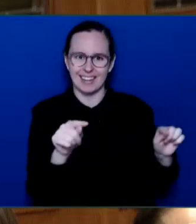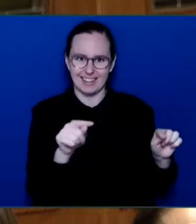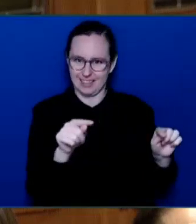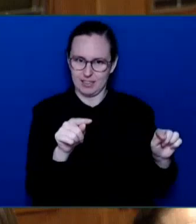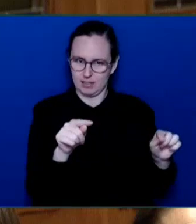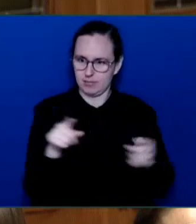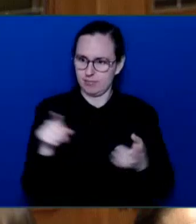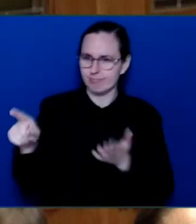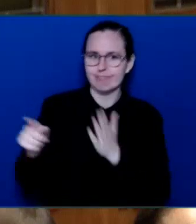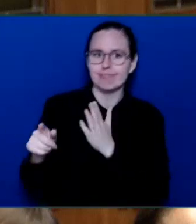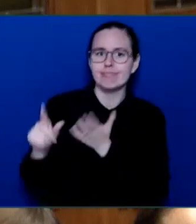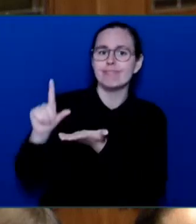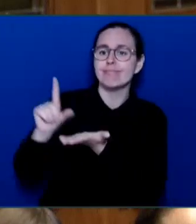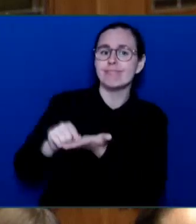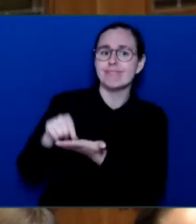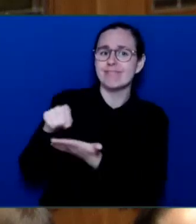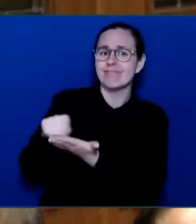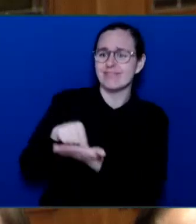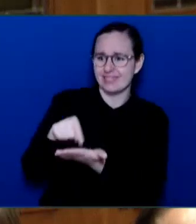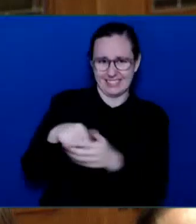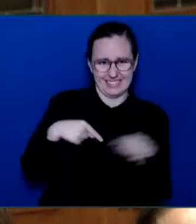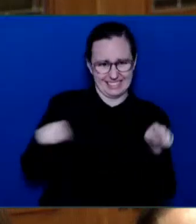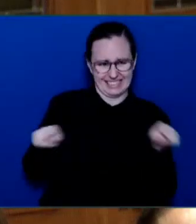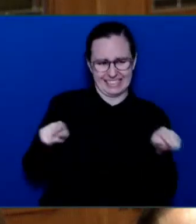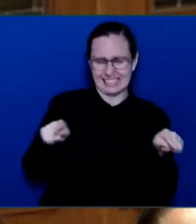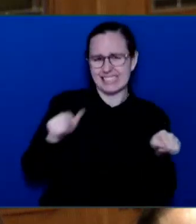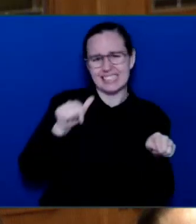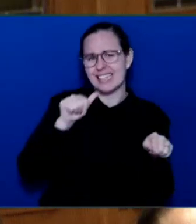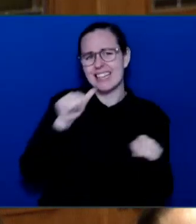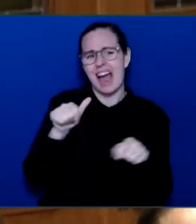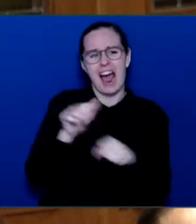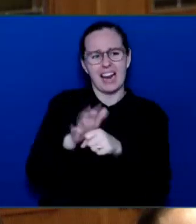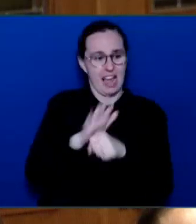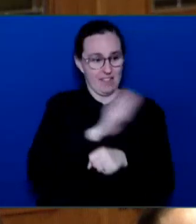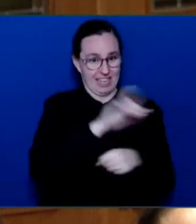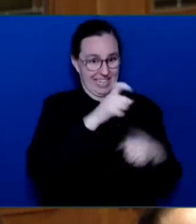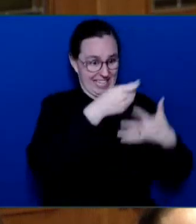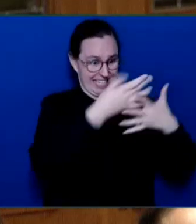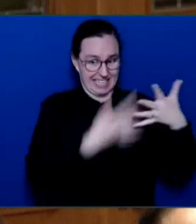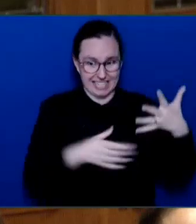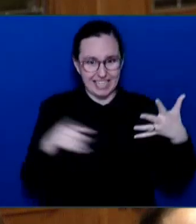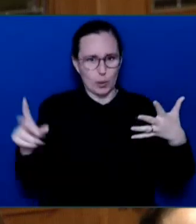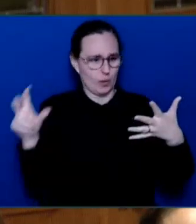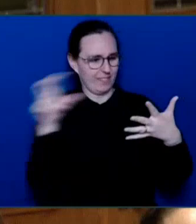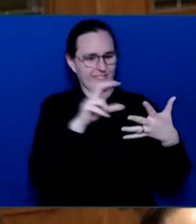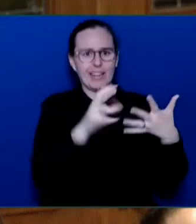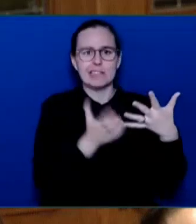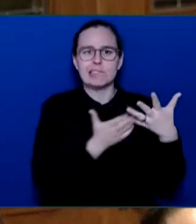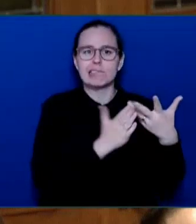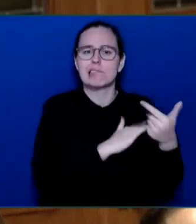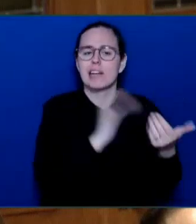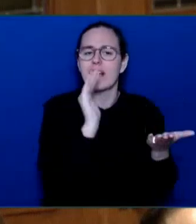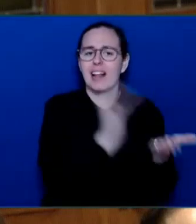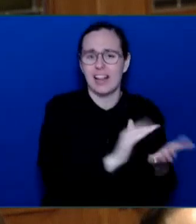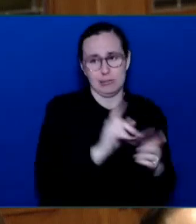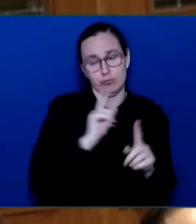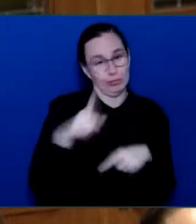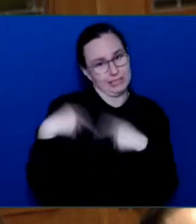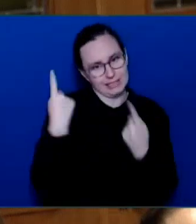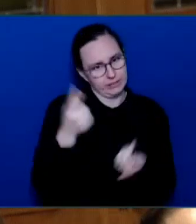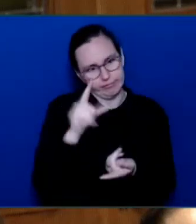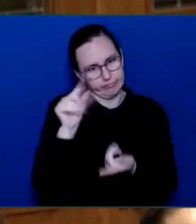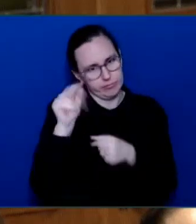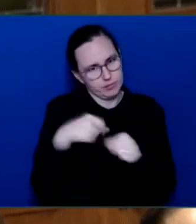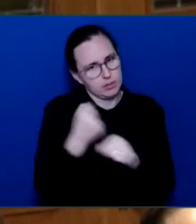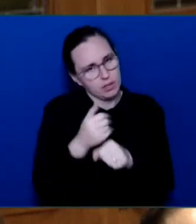of funding for the public education system for decades. We need a real commitment to ensure we're investing properly to meet children's